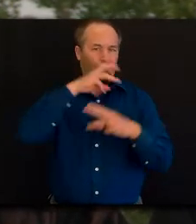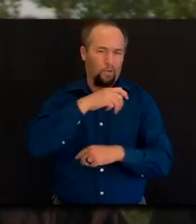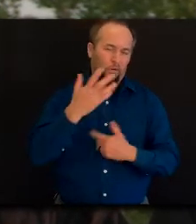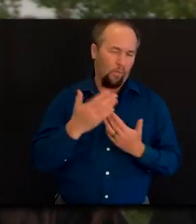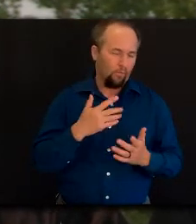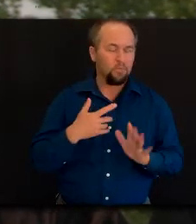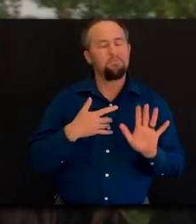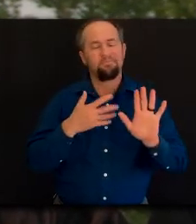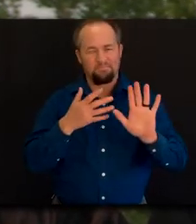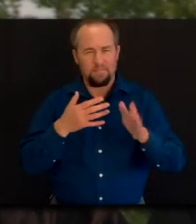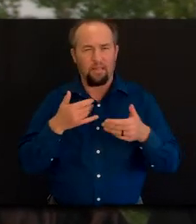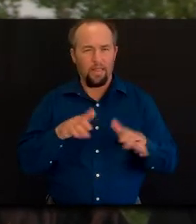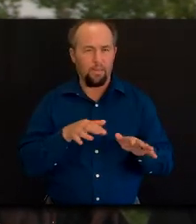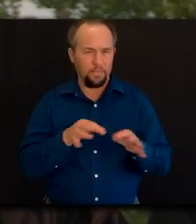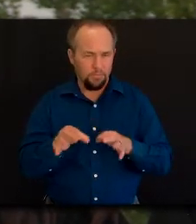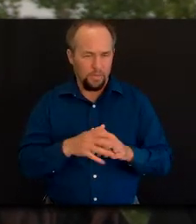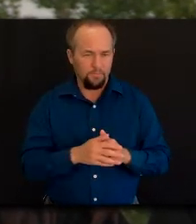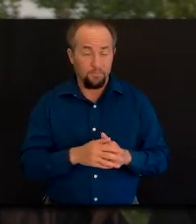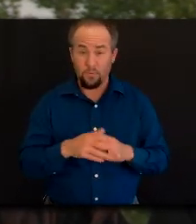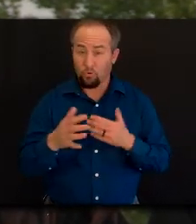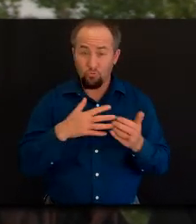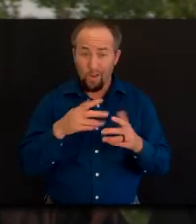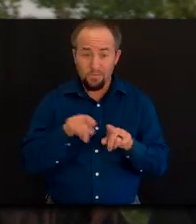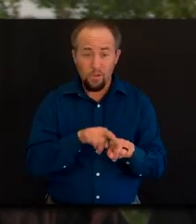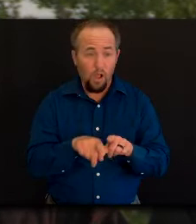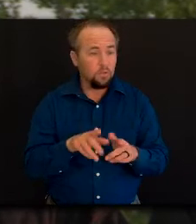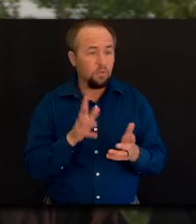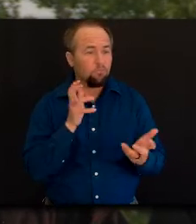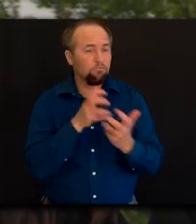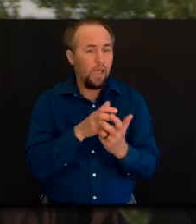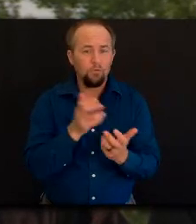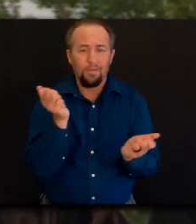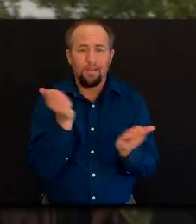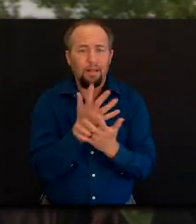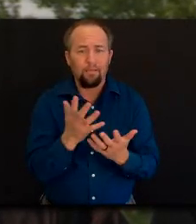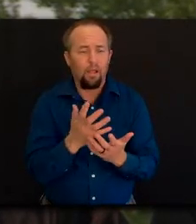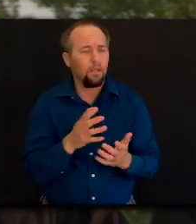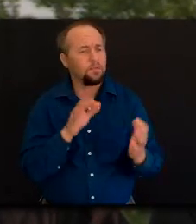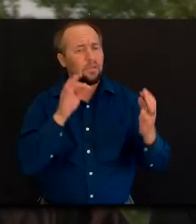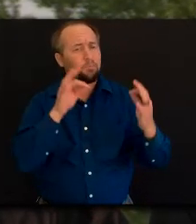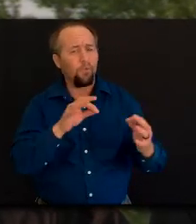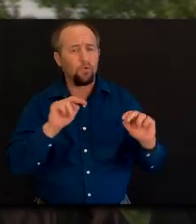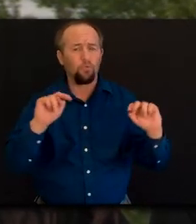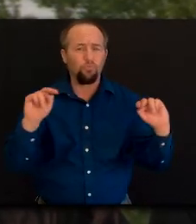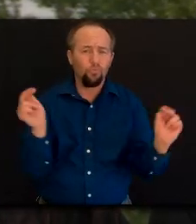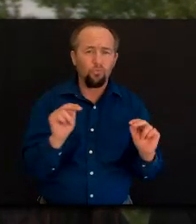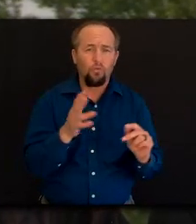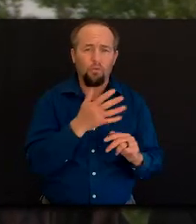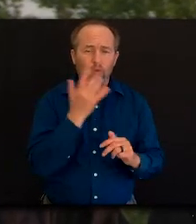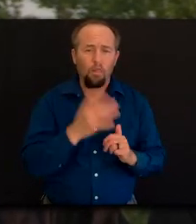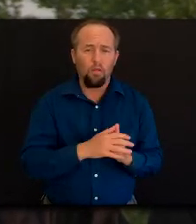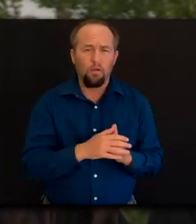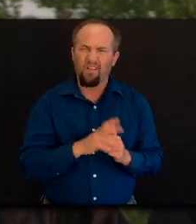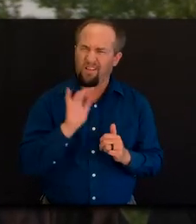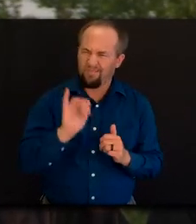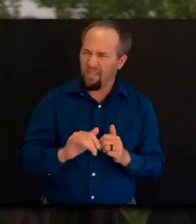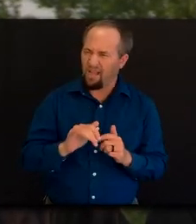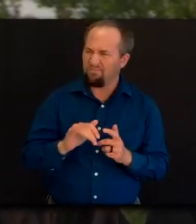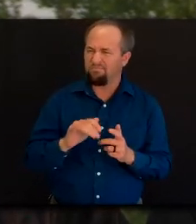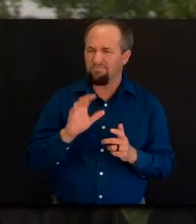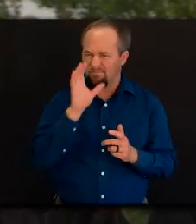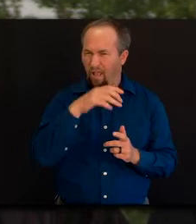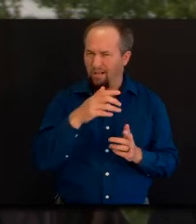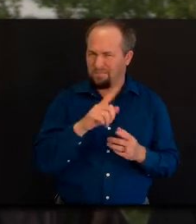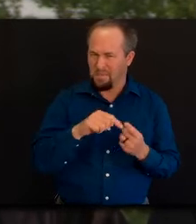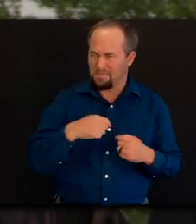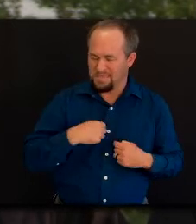me explain. Gray socks go with literally anything. They're the perfect neutral. And this quirk of mine got me thinking.